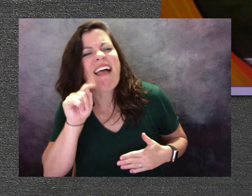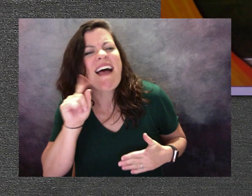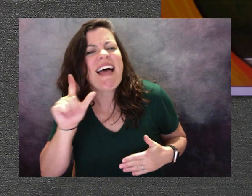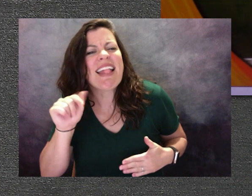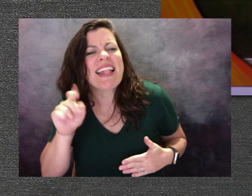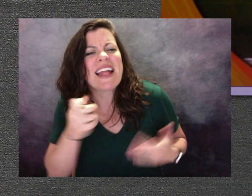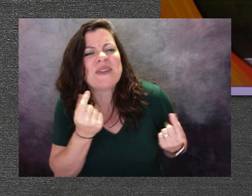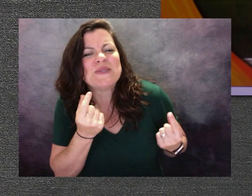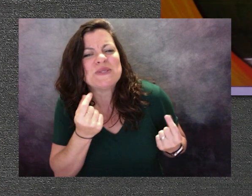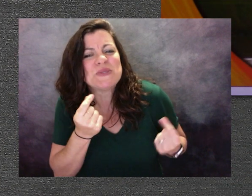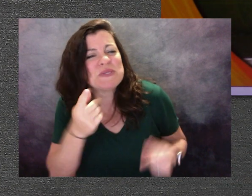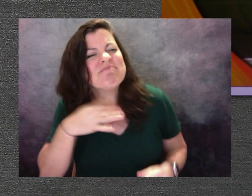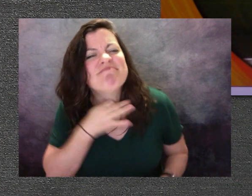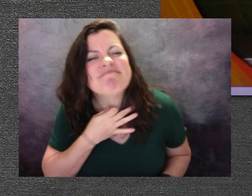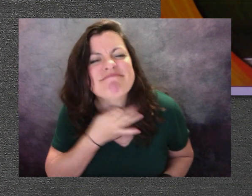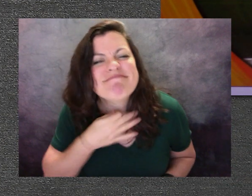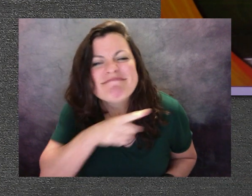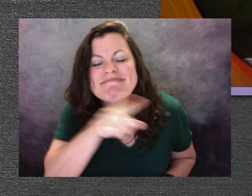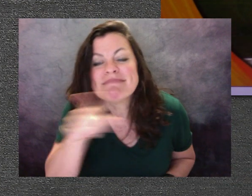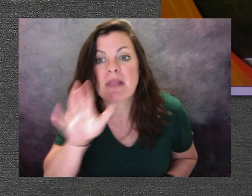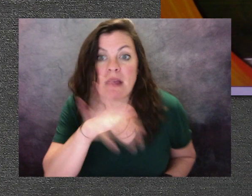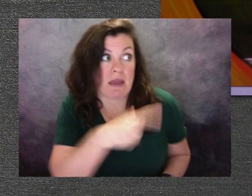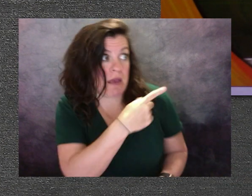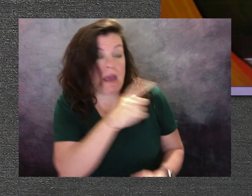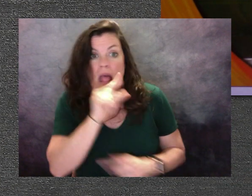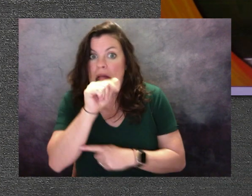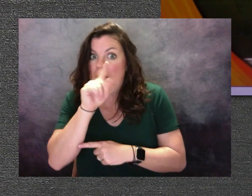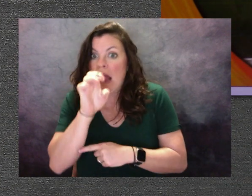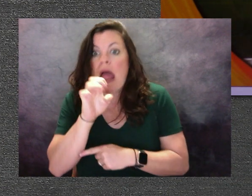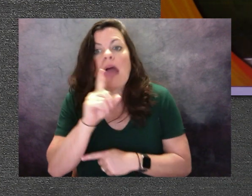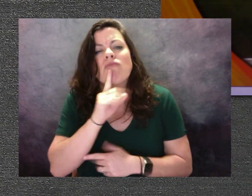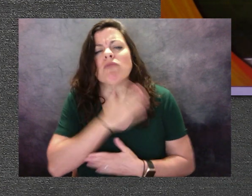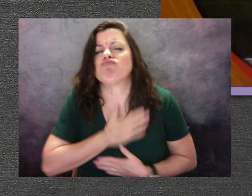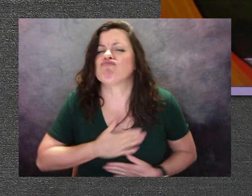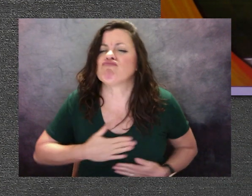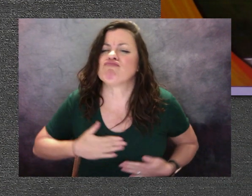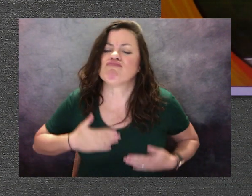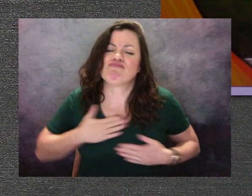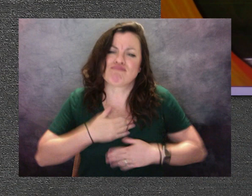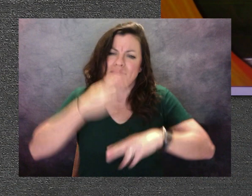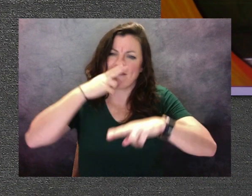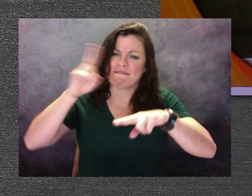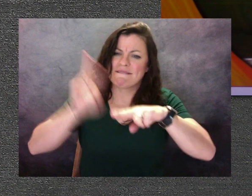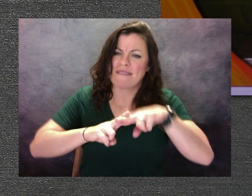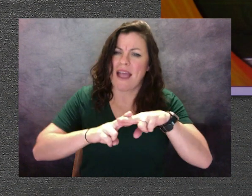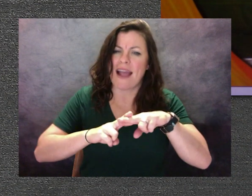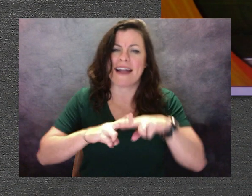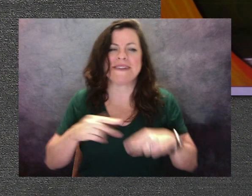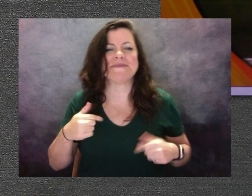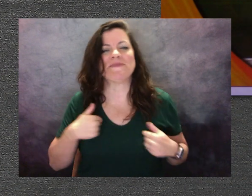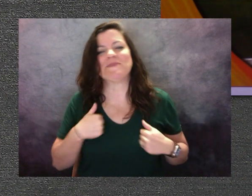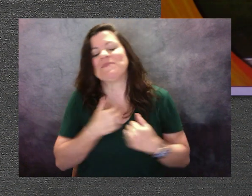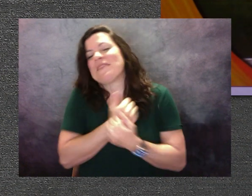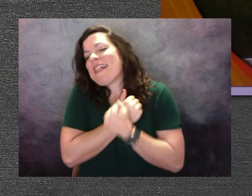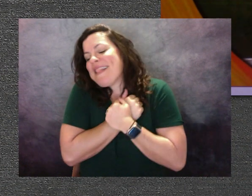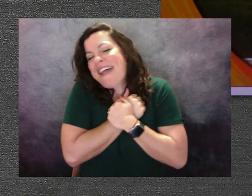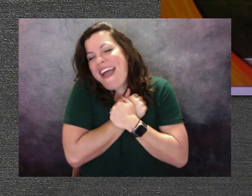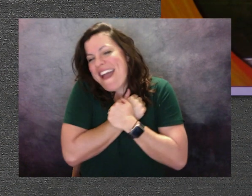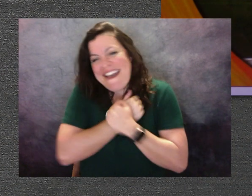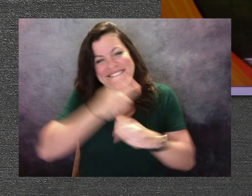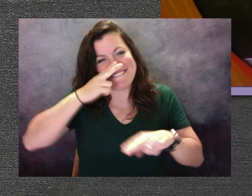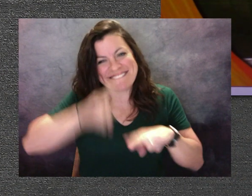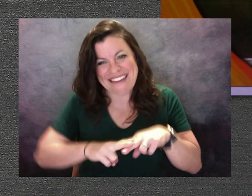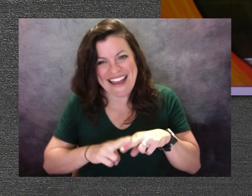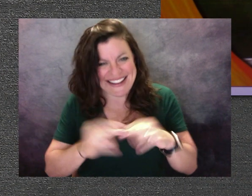have fun. And I know I like to have fun, so I think you like to have fun too. Many people like